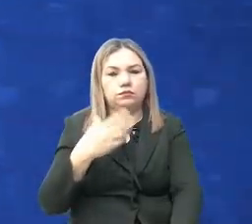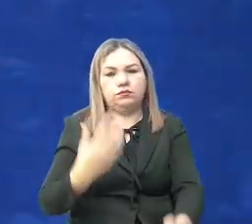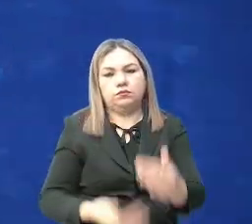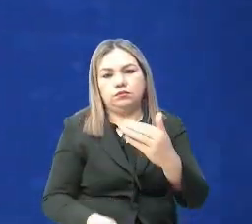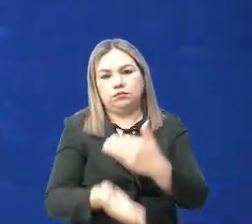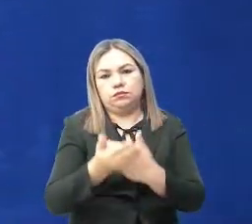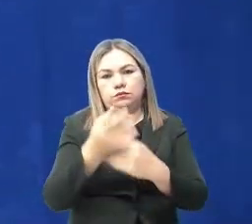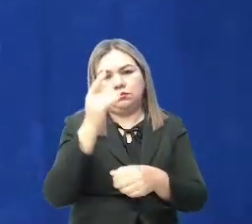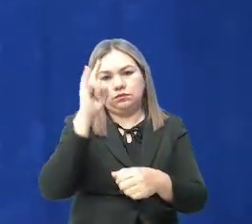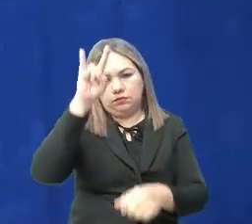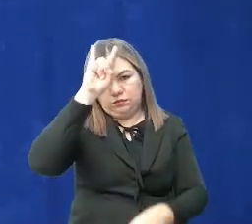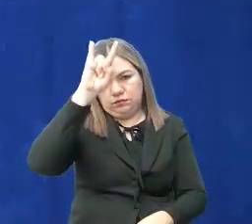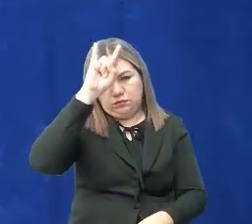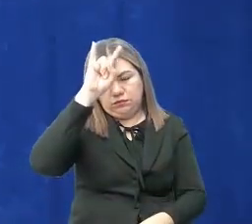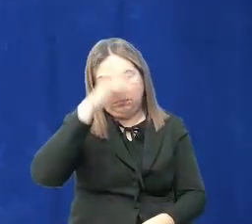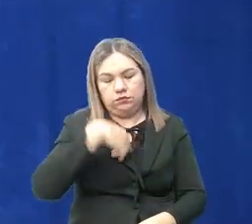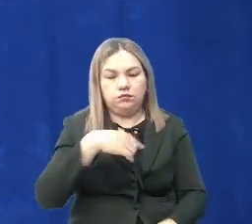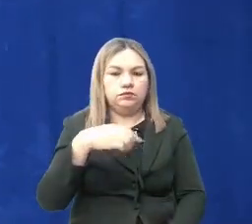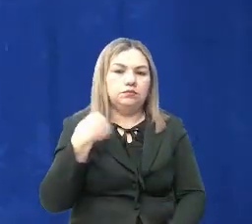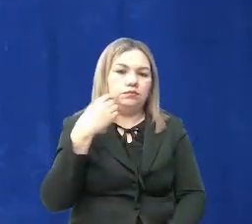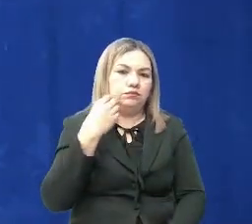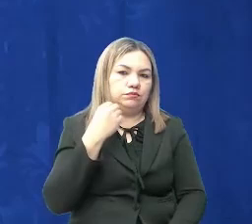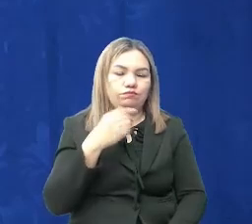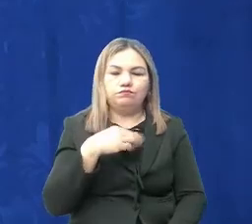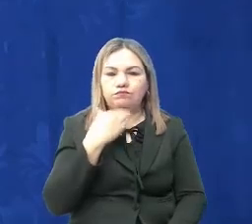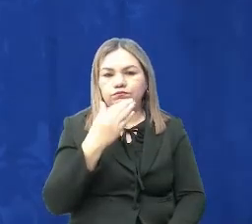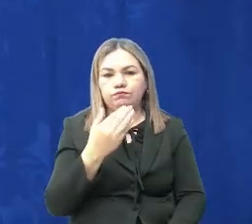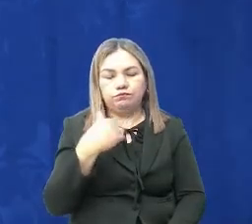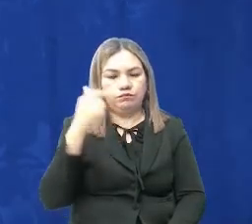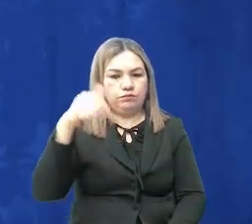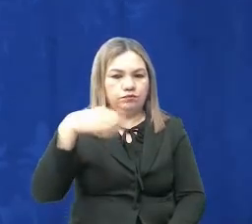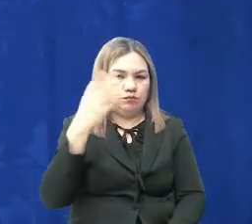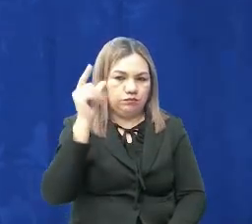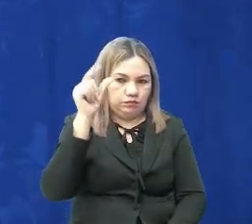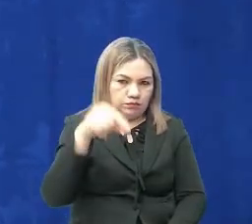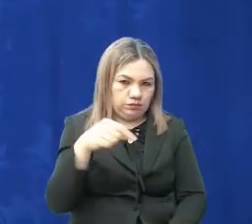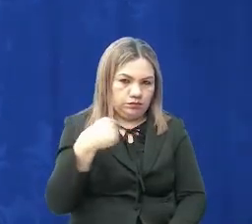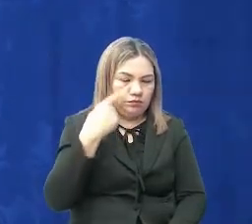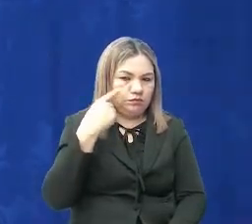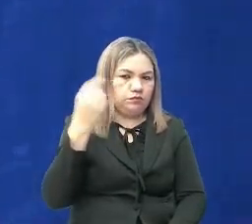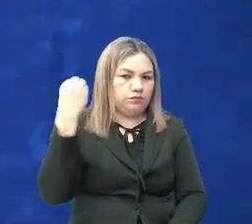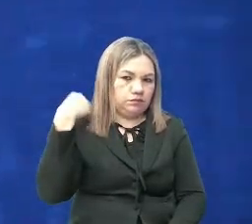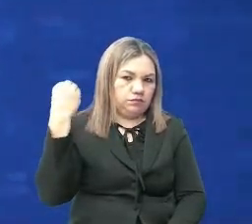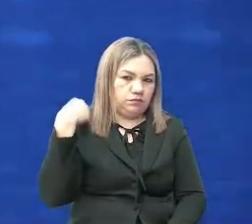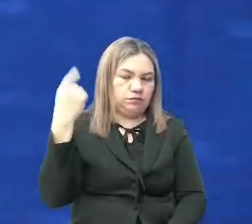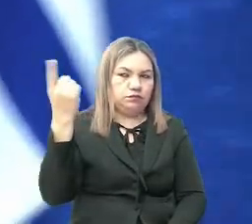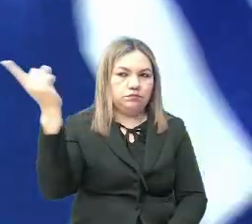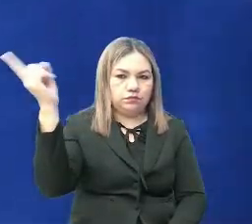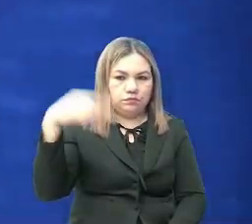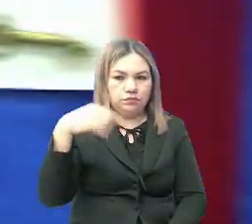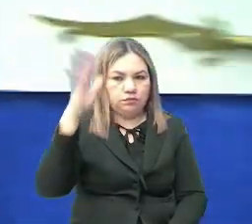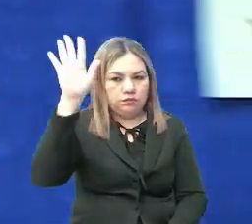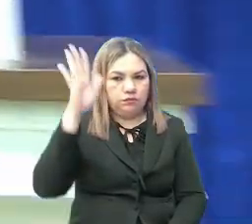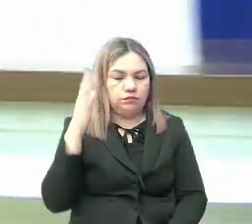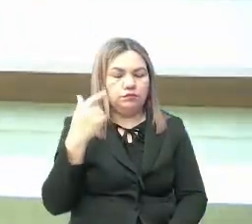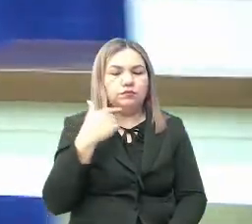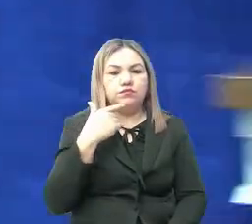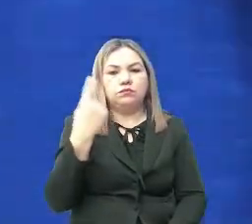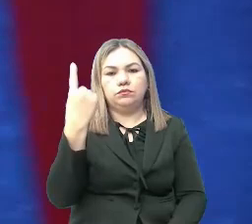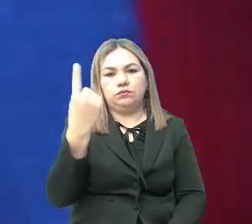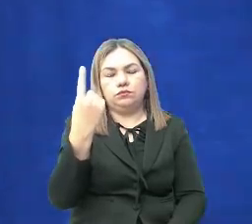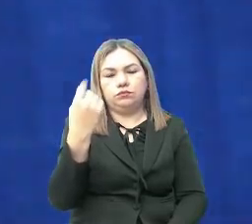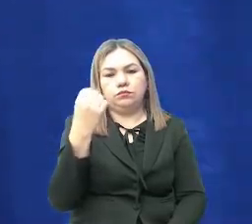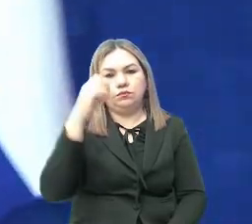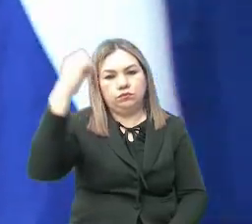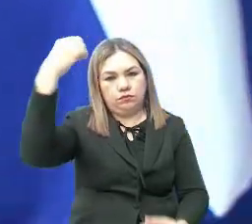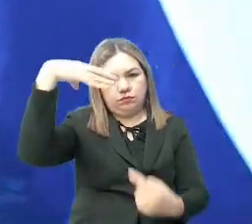say, the devil got lifted against me, but that only marks a sign that God has a Shabbat for me.